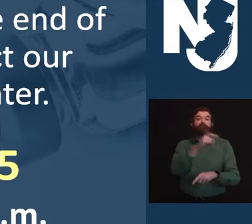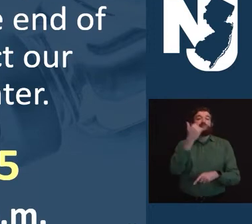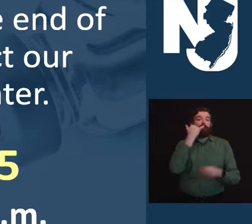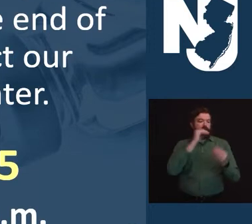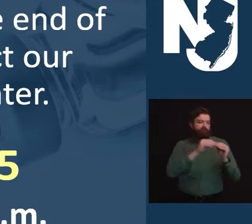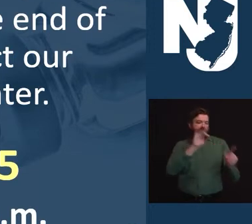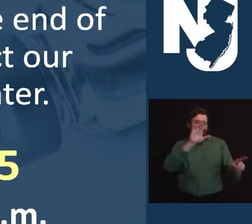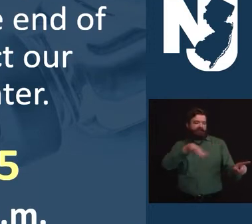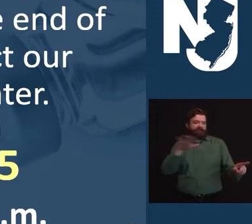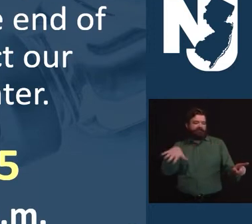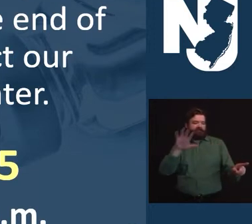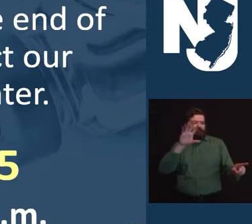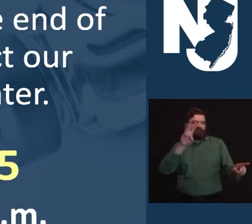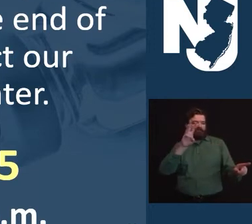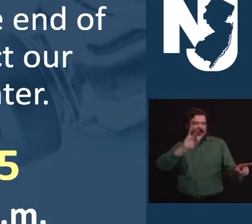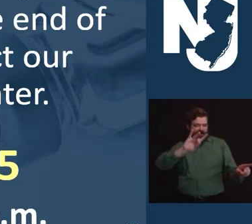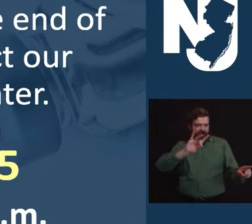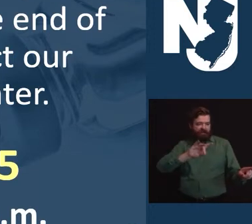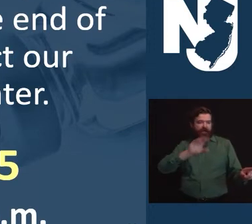855-568-0545,